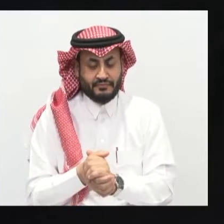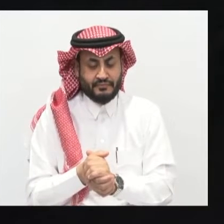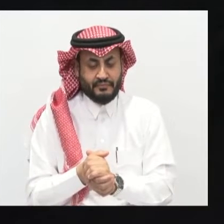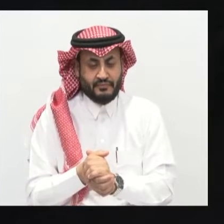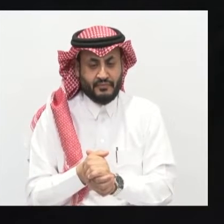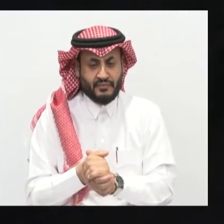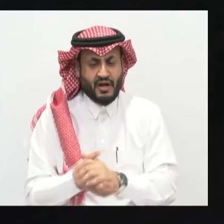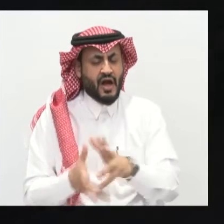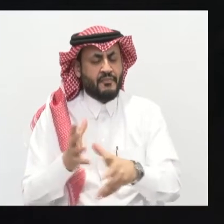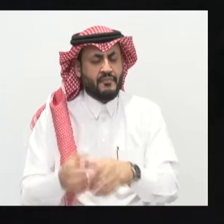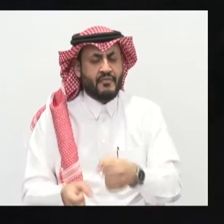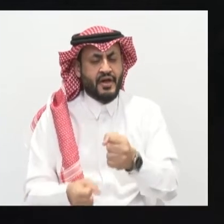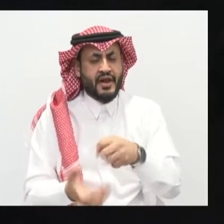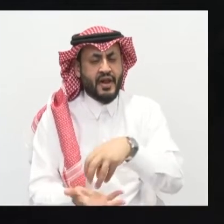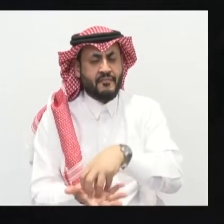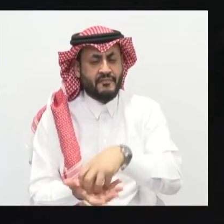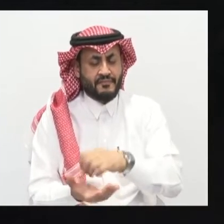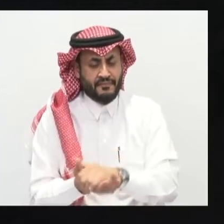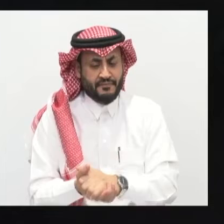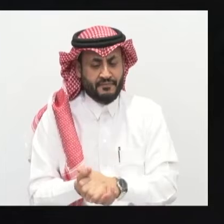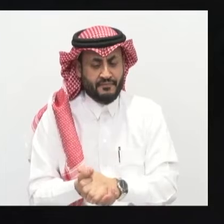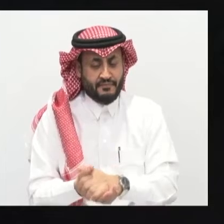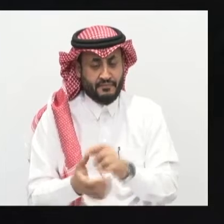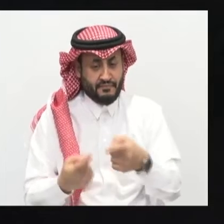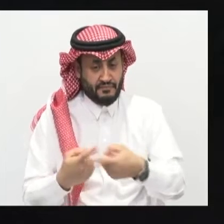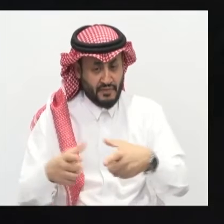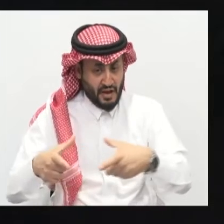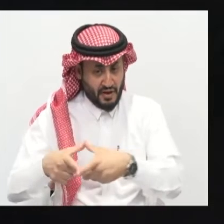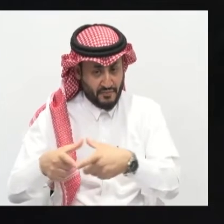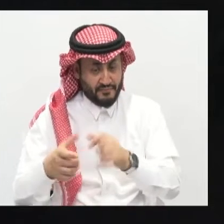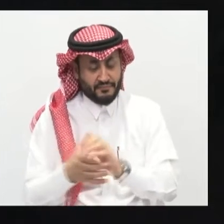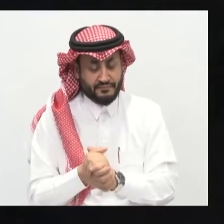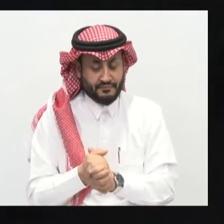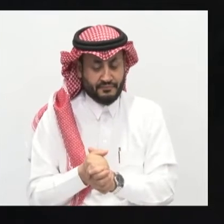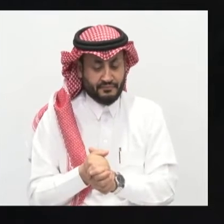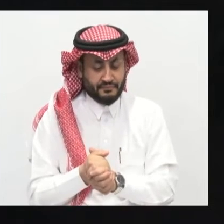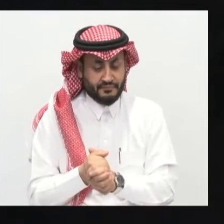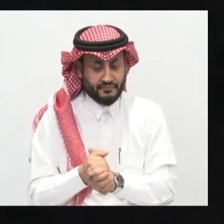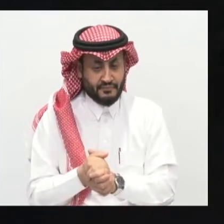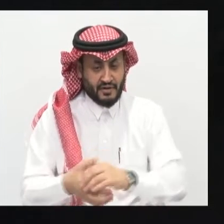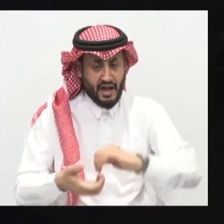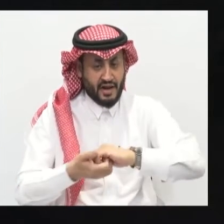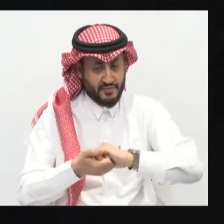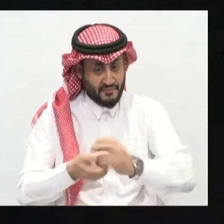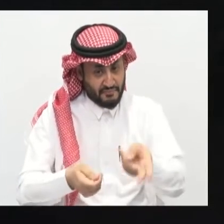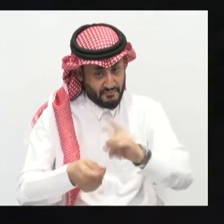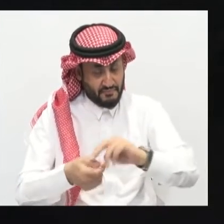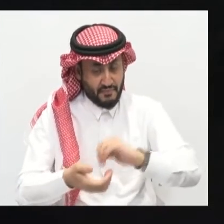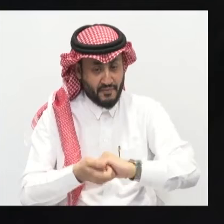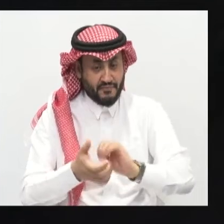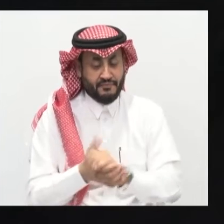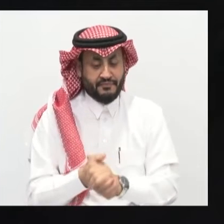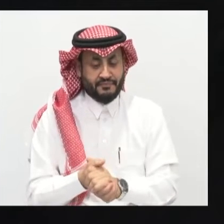some places, right? So maybe we can write the word room. We could say the word friend. Again, we can write the word